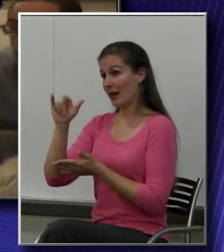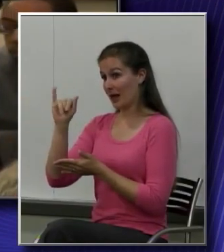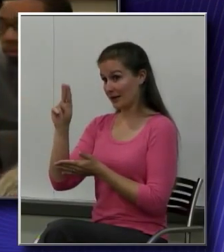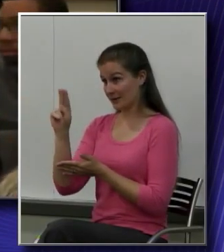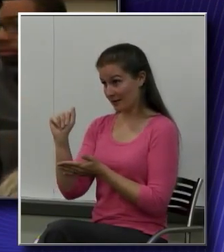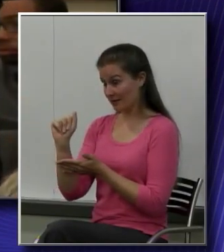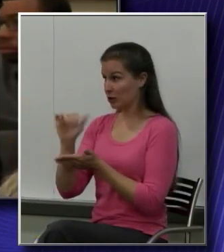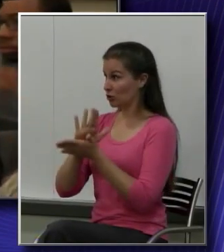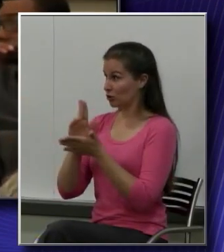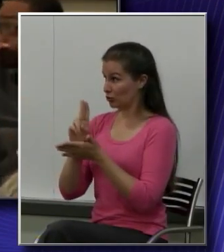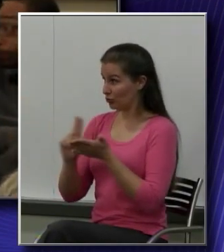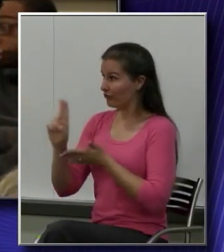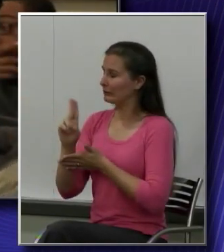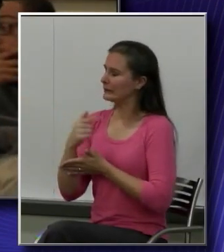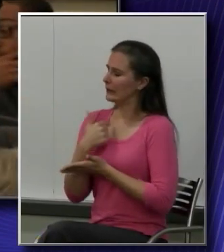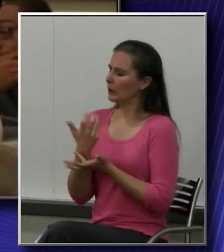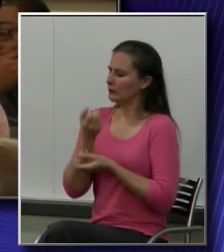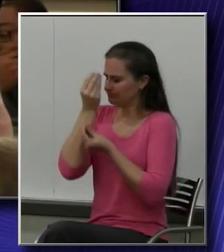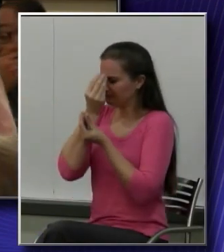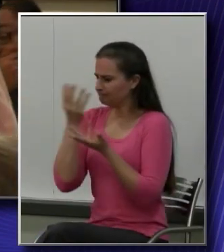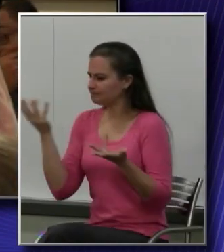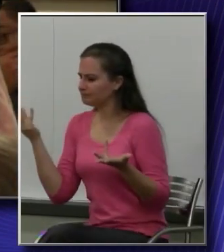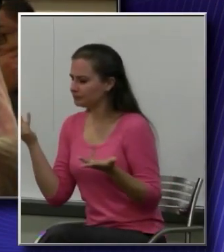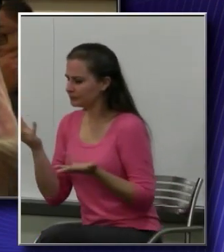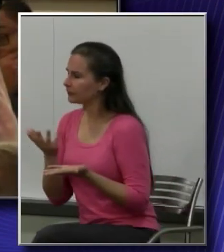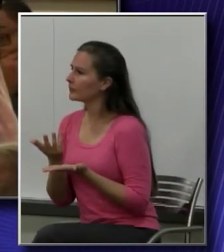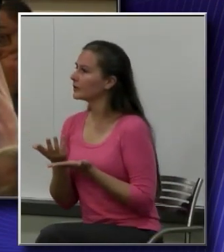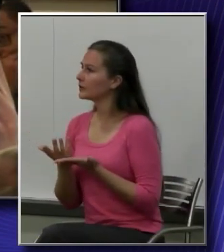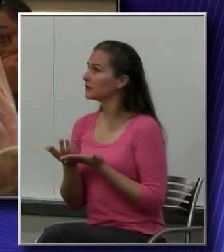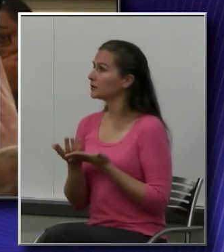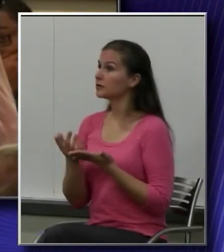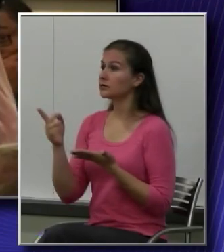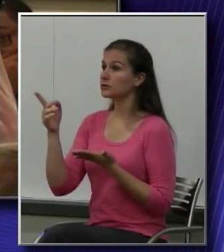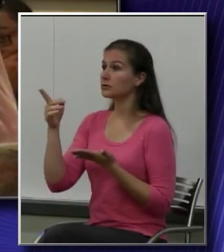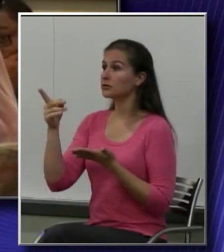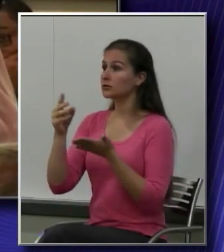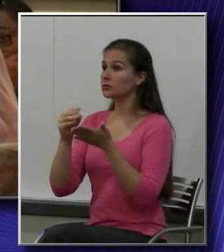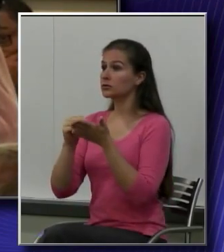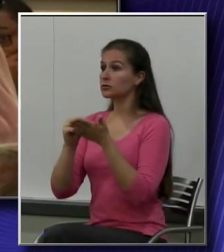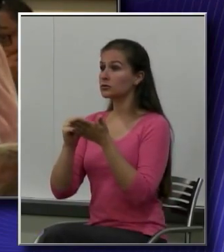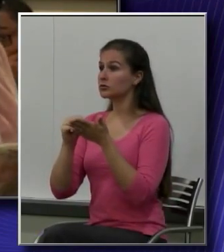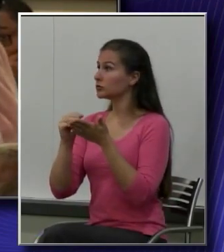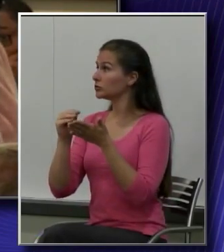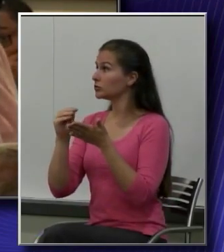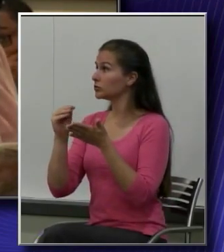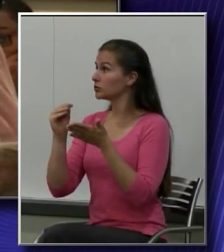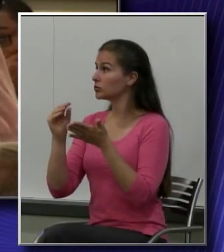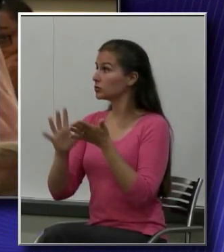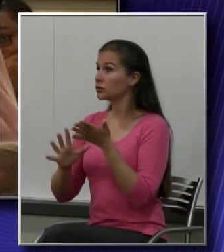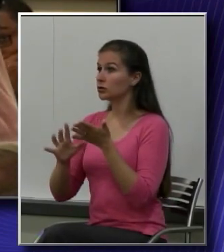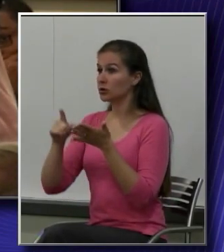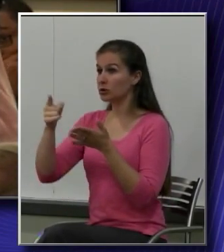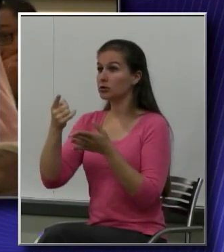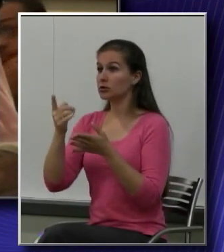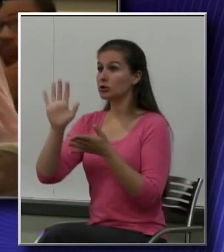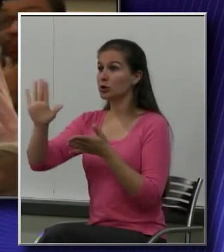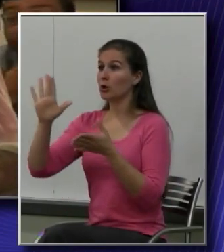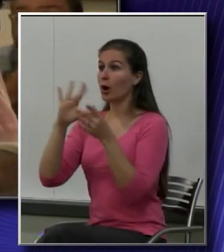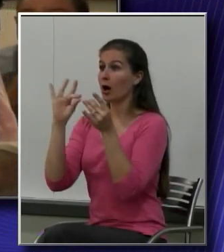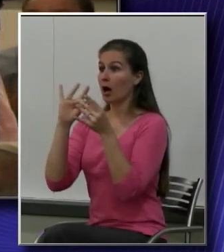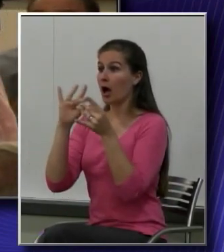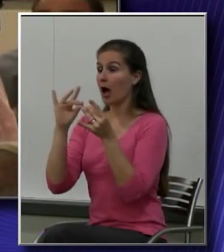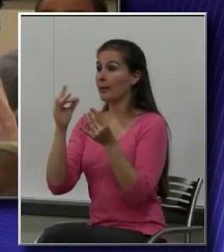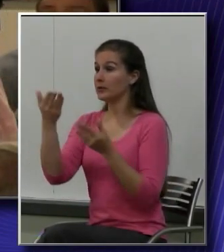I wanted to say that, student, did you get your last comment? I'll read whatever it was that you had to